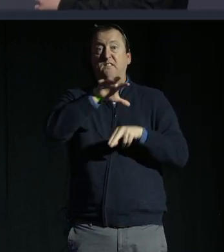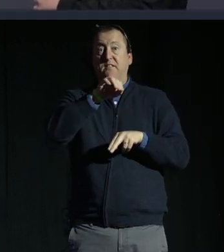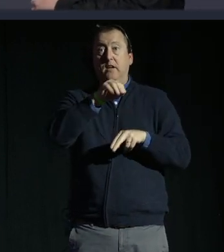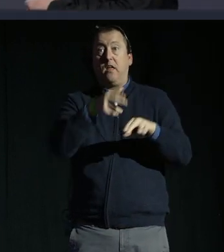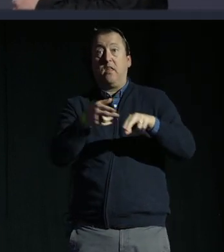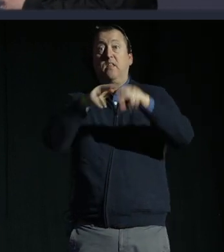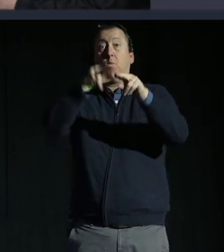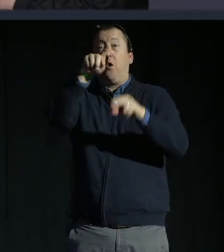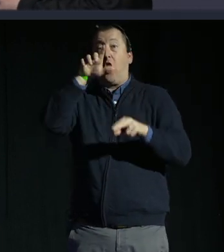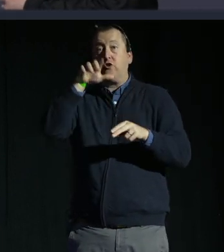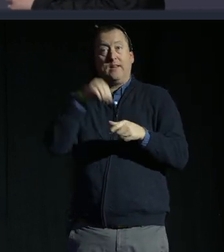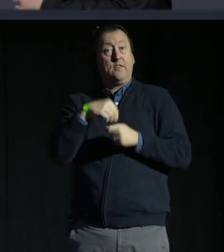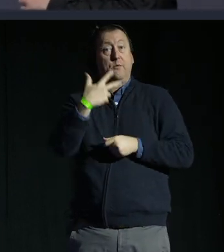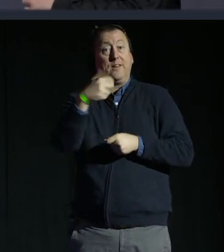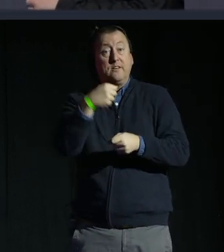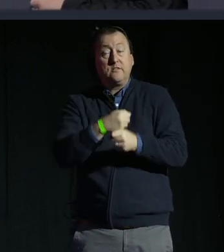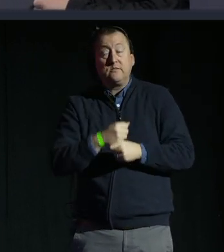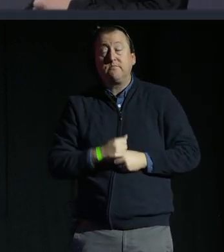next 3 years.